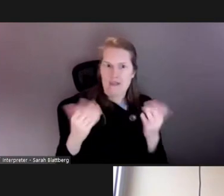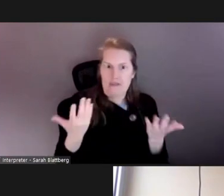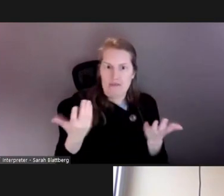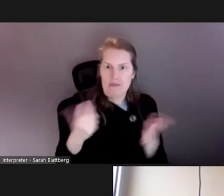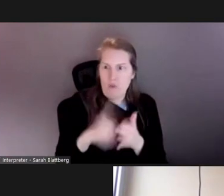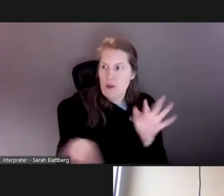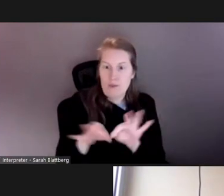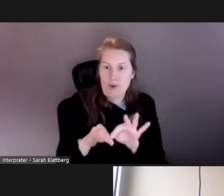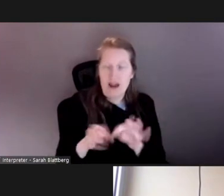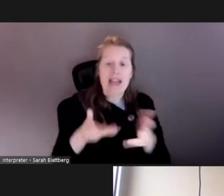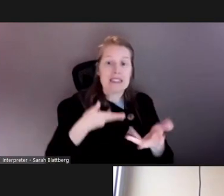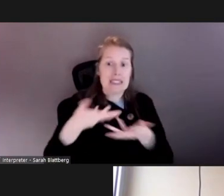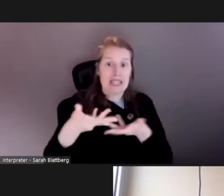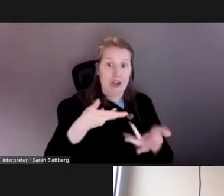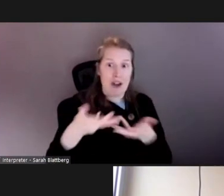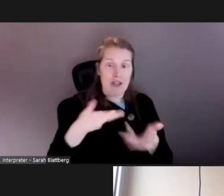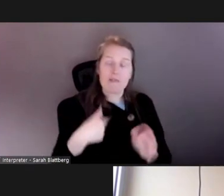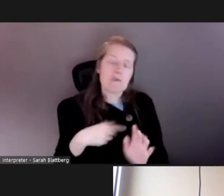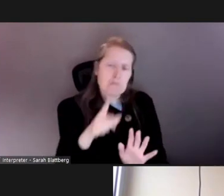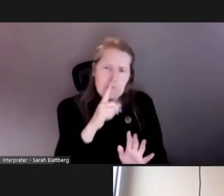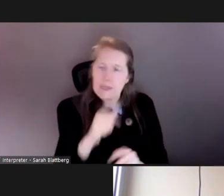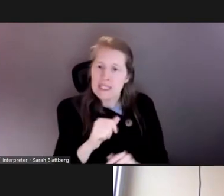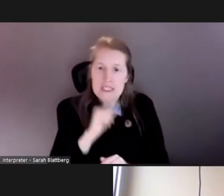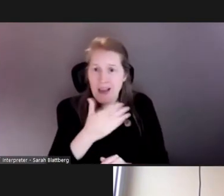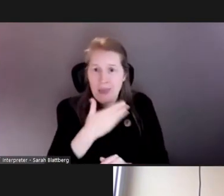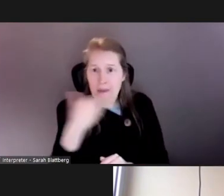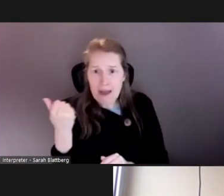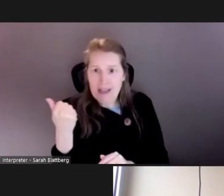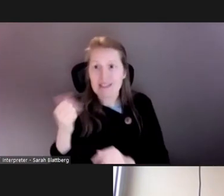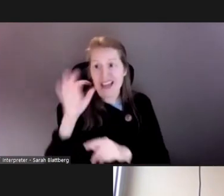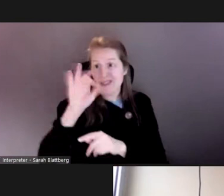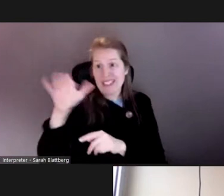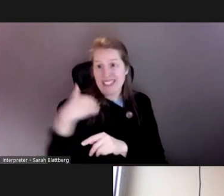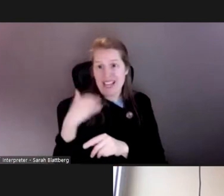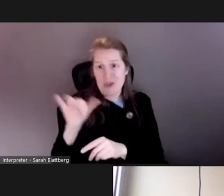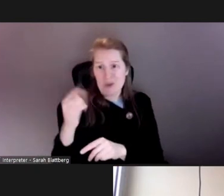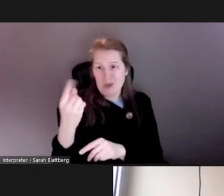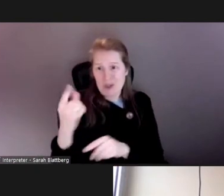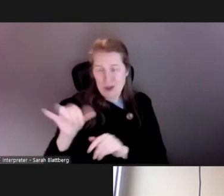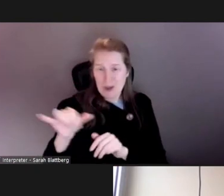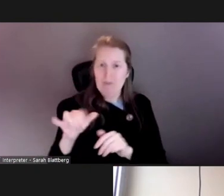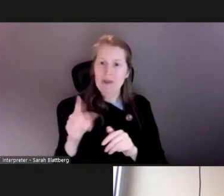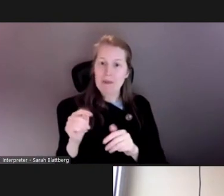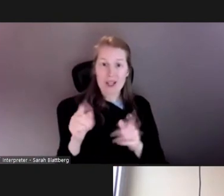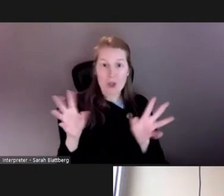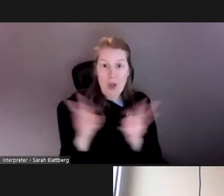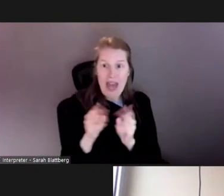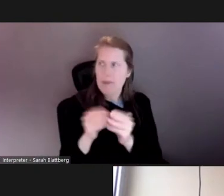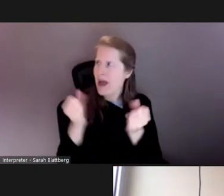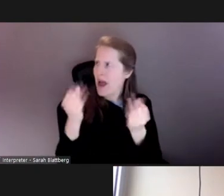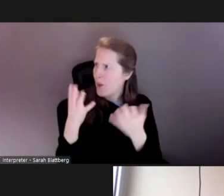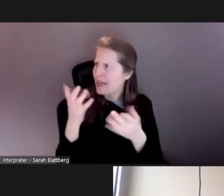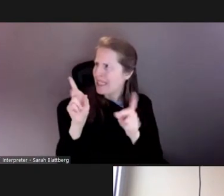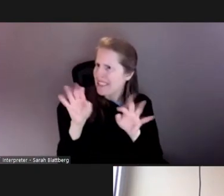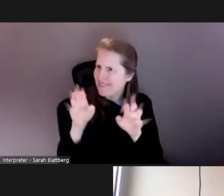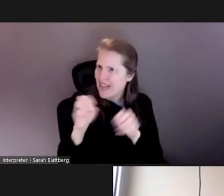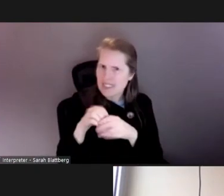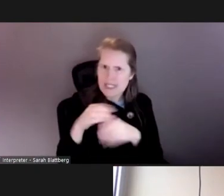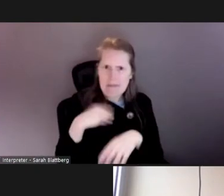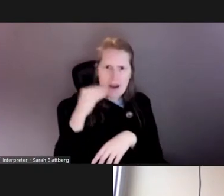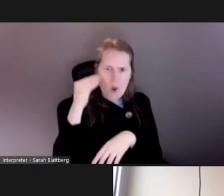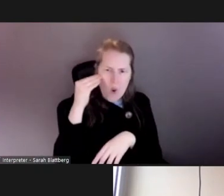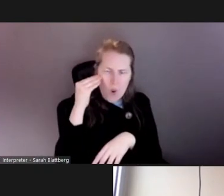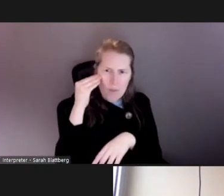interactive, and I'm not saying we have the best tool. I know the FCC has one as well, but you just kind of add up the devices in your home, and we always suggest